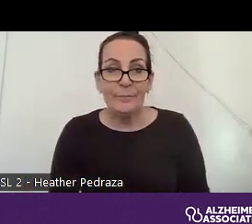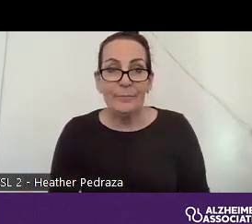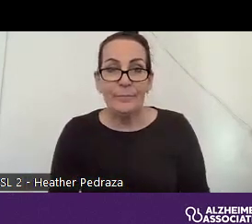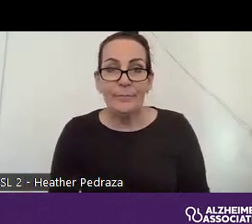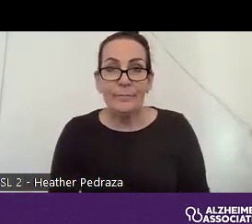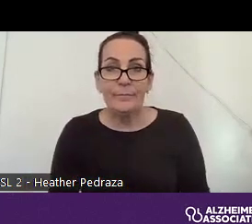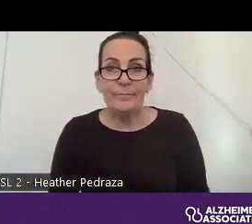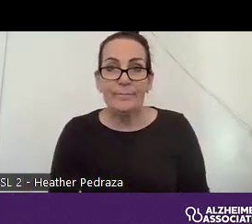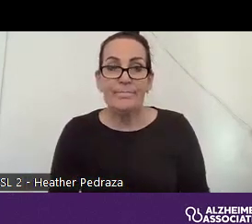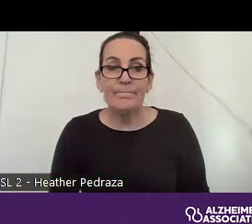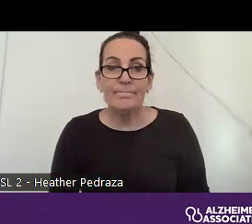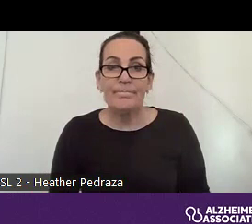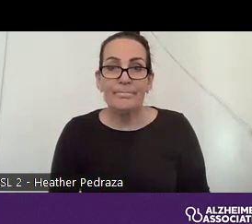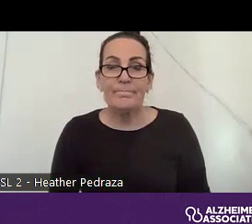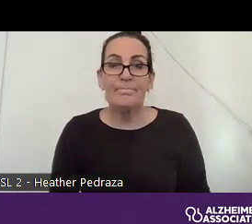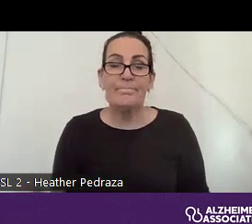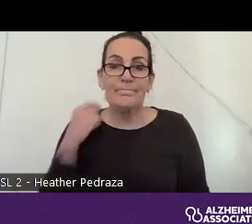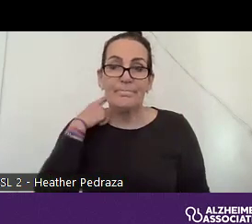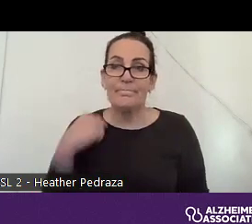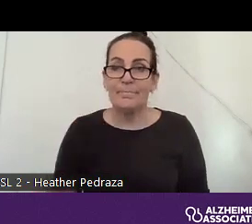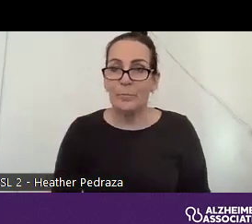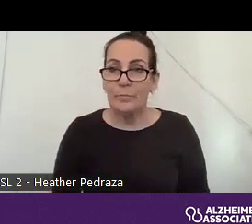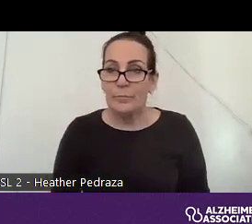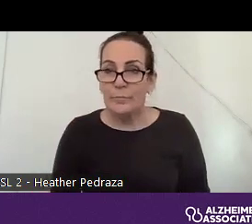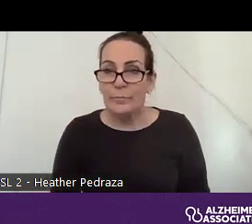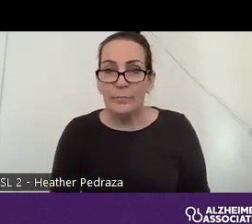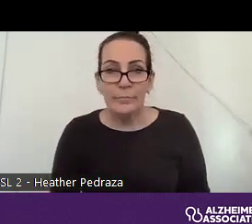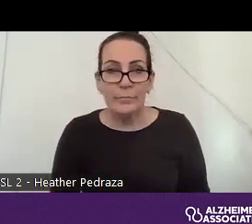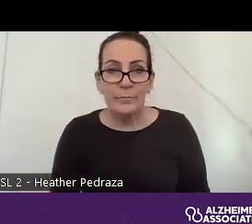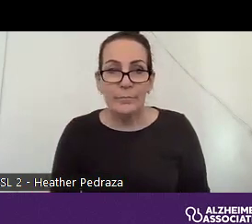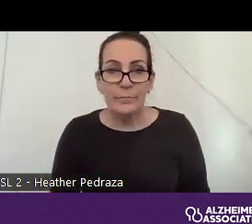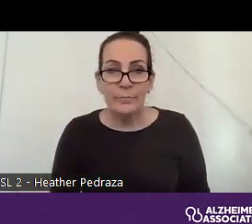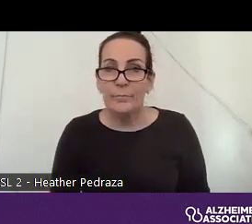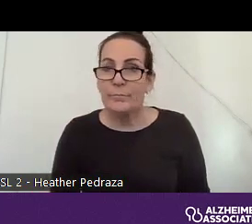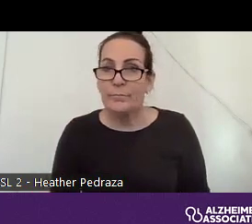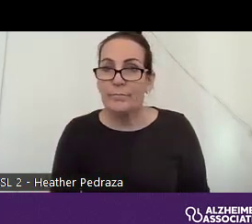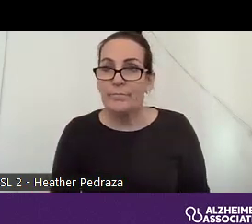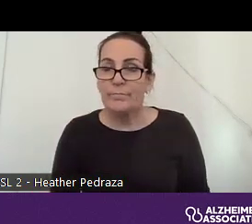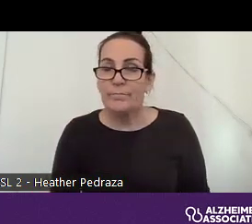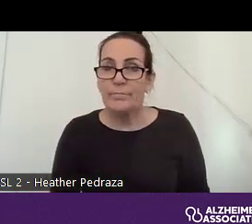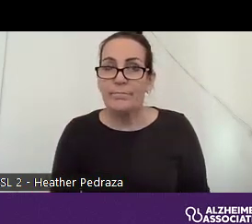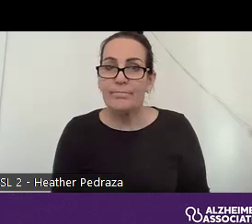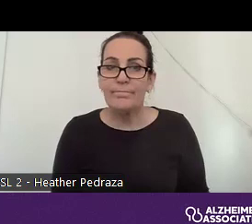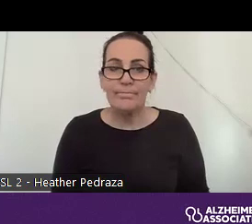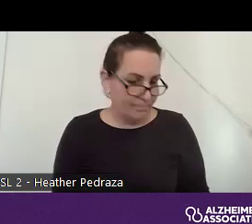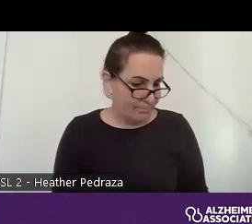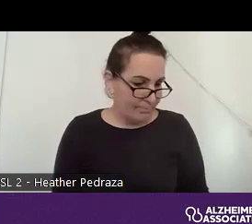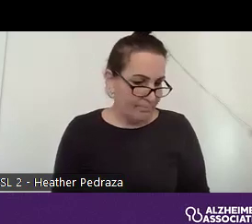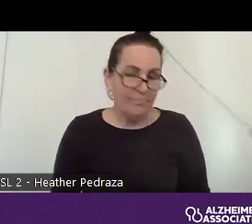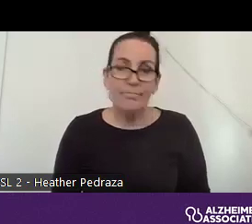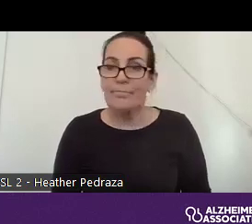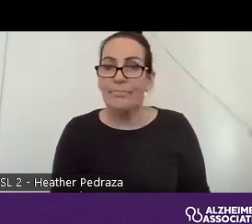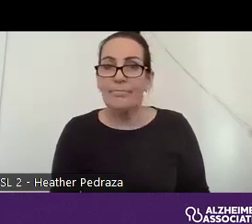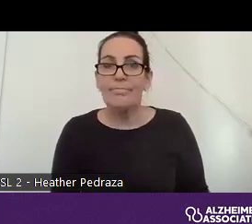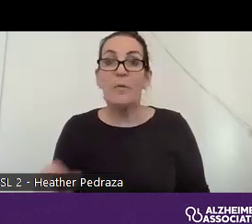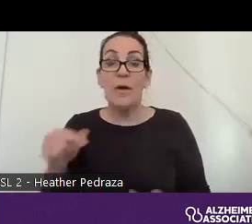saw a positive benefit in cognitive function. So really thinking that no matter what, if you're focused on brain health, and